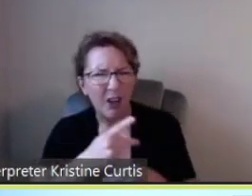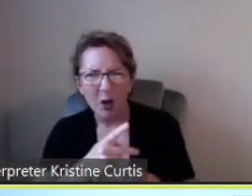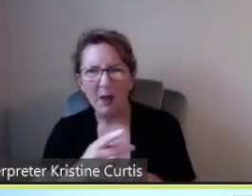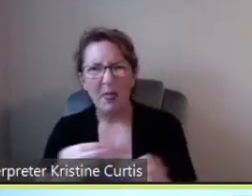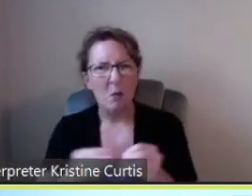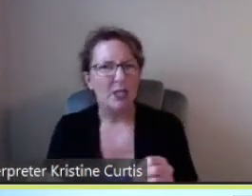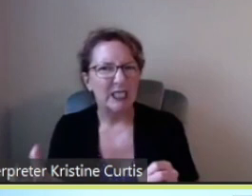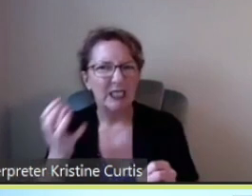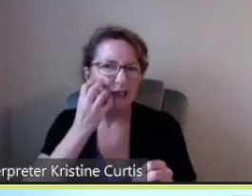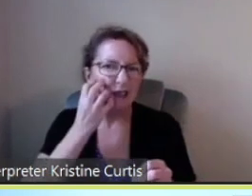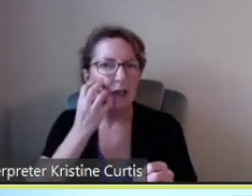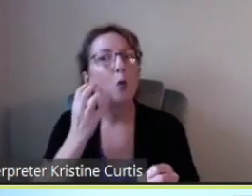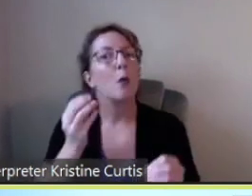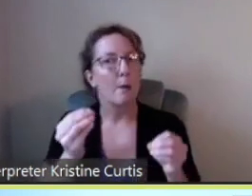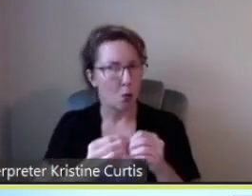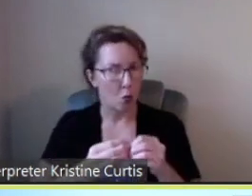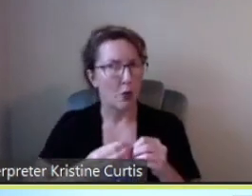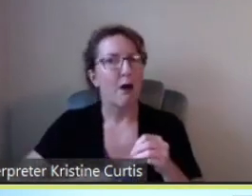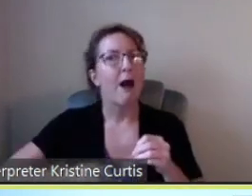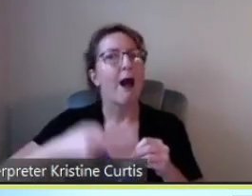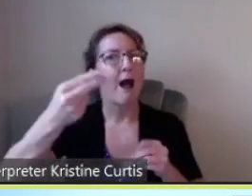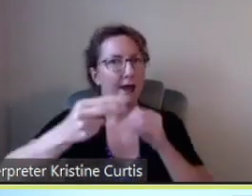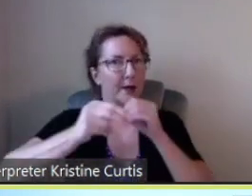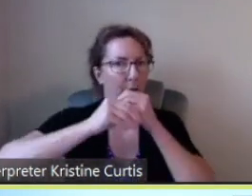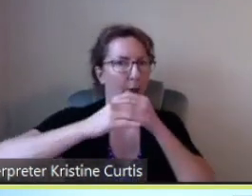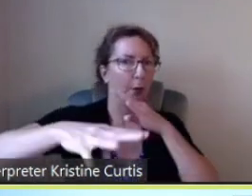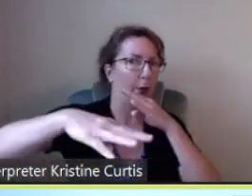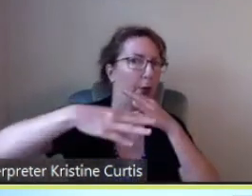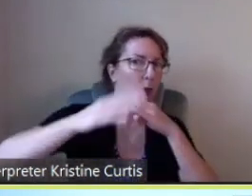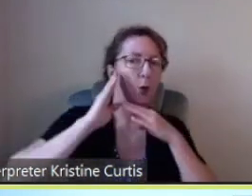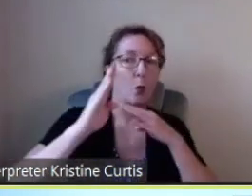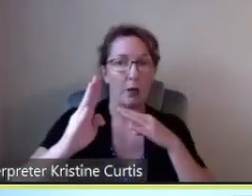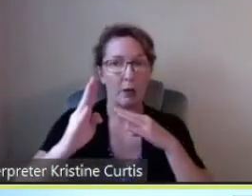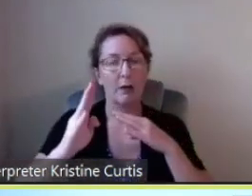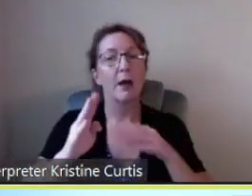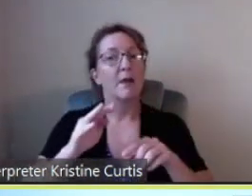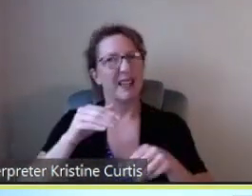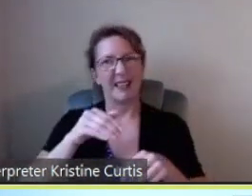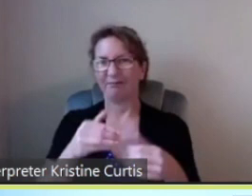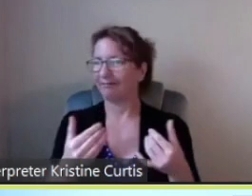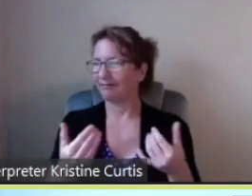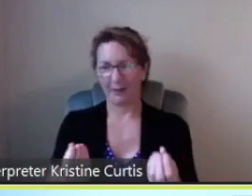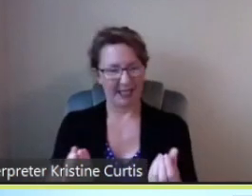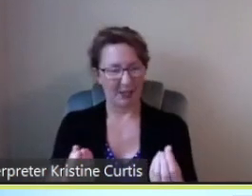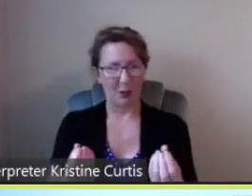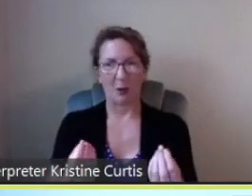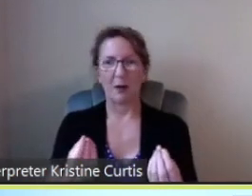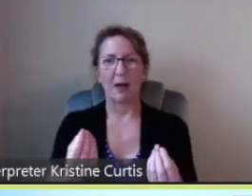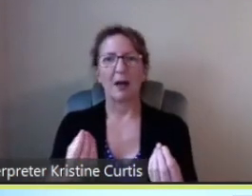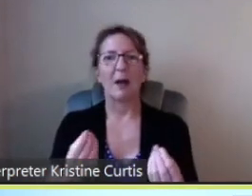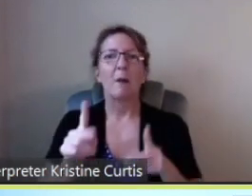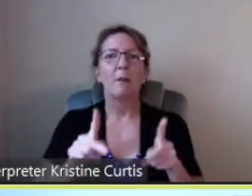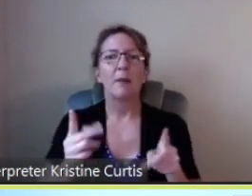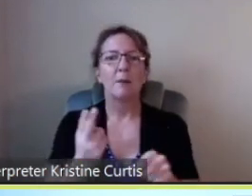will have higher filtration efficiencies. And in the fabric industry, people normally use the parameter called the grams per